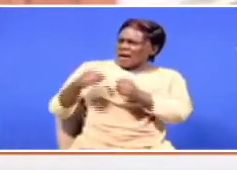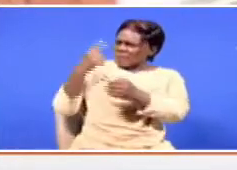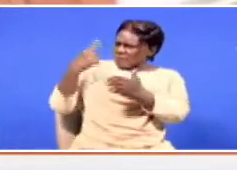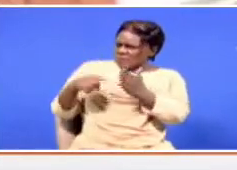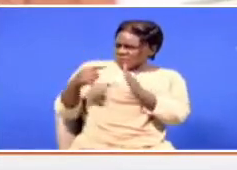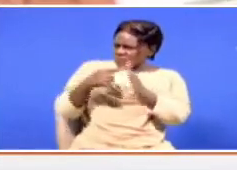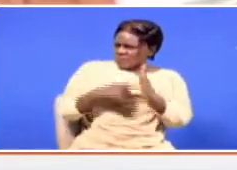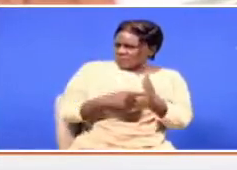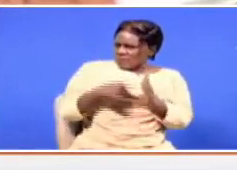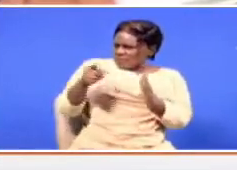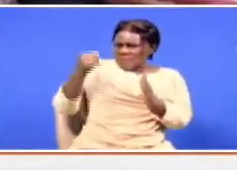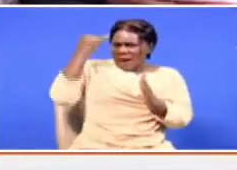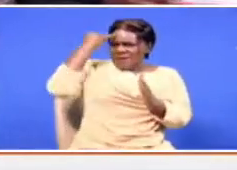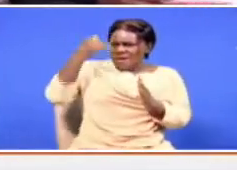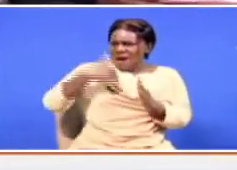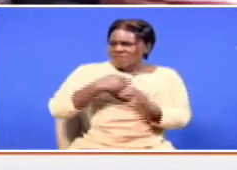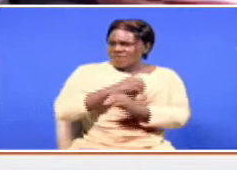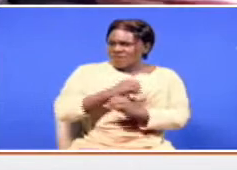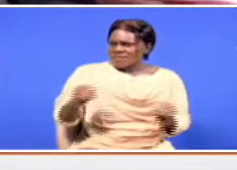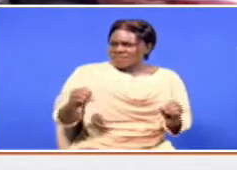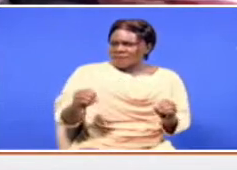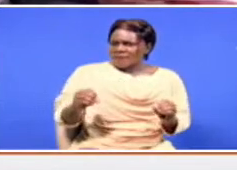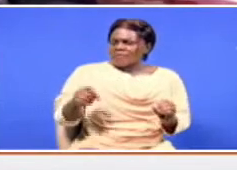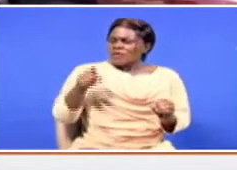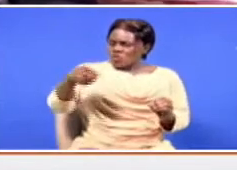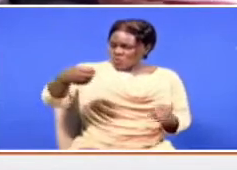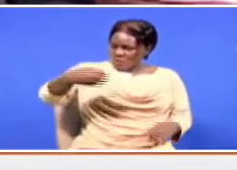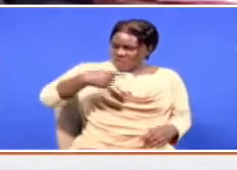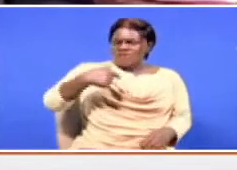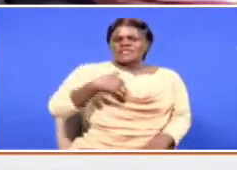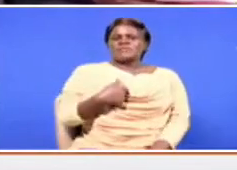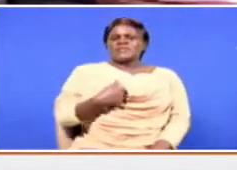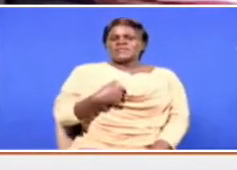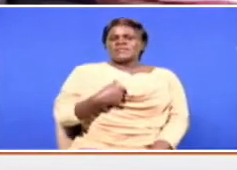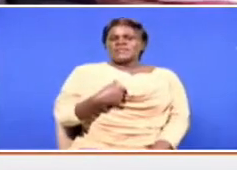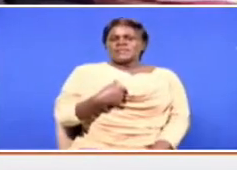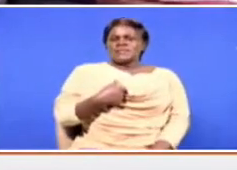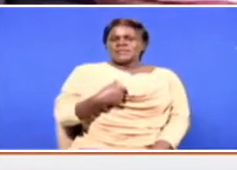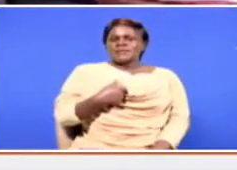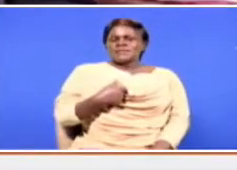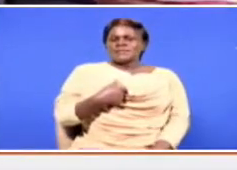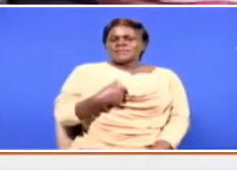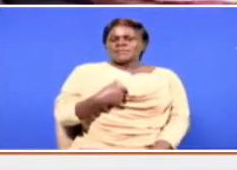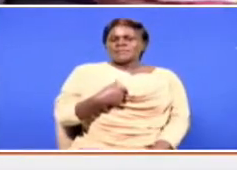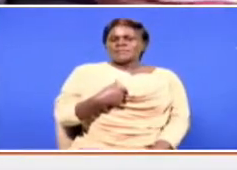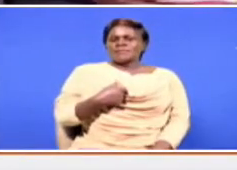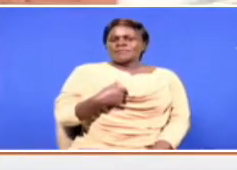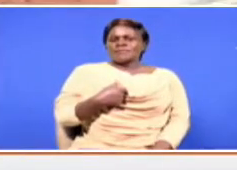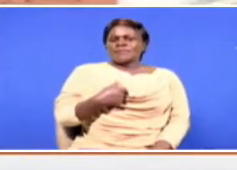here. They have no clue. You are supposed to advise me.